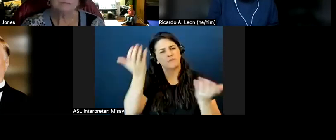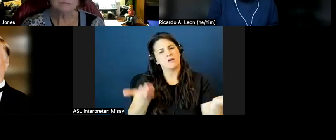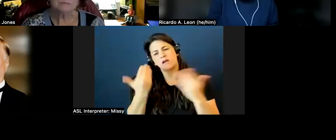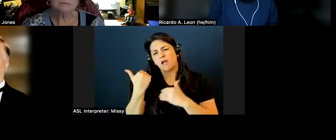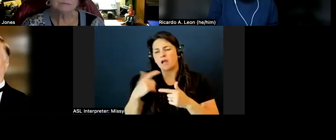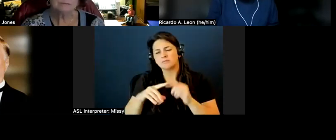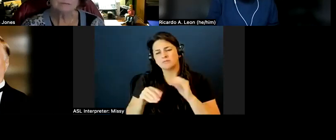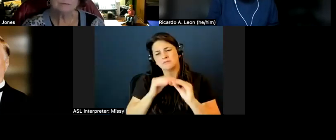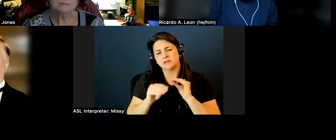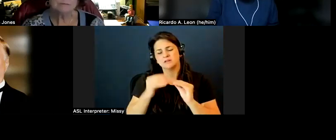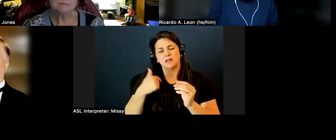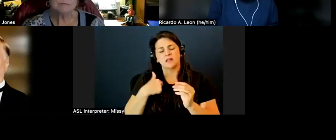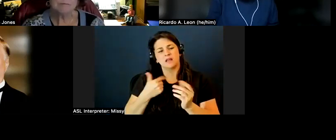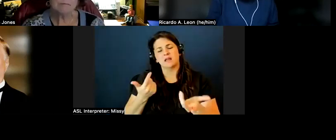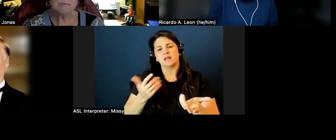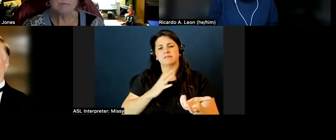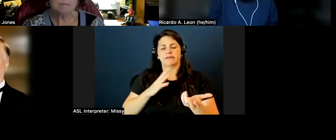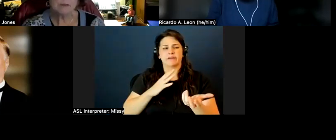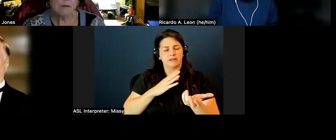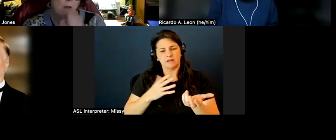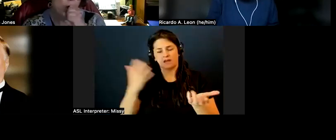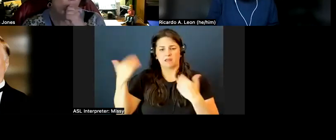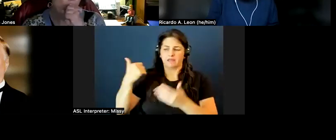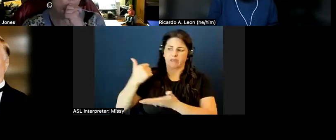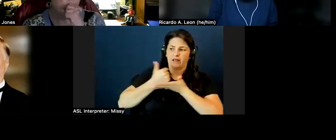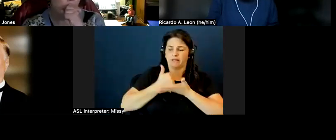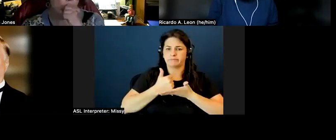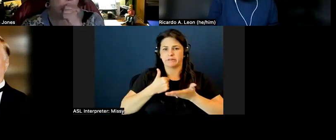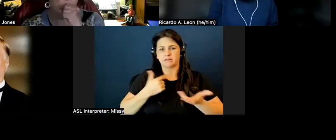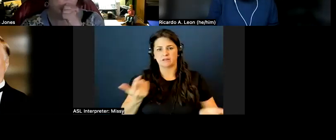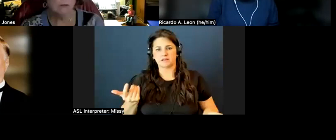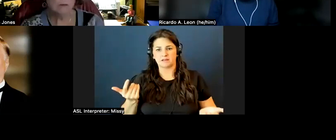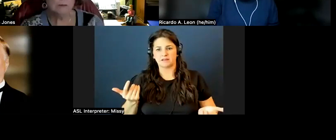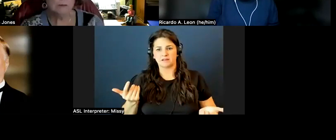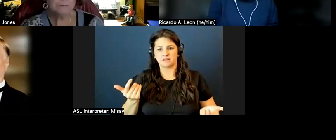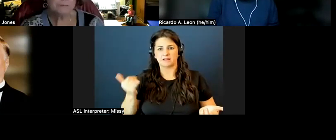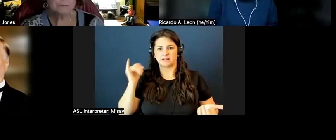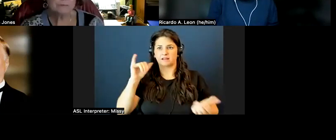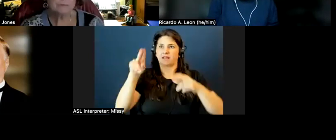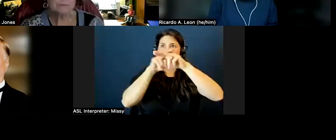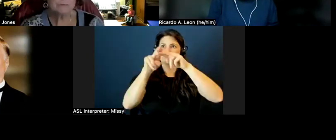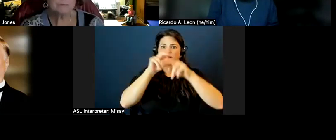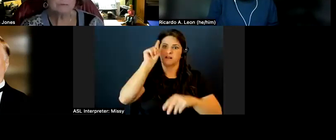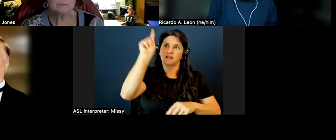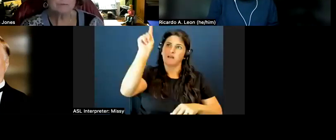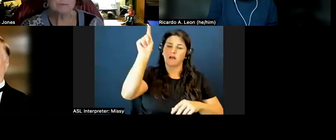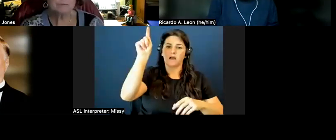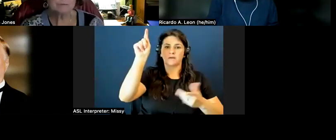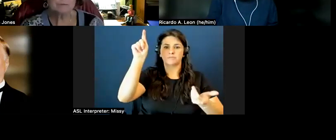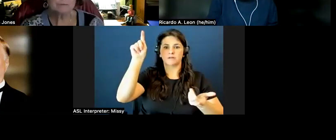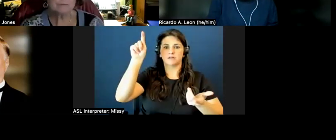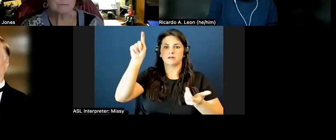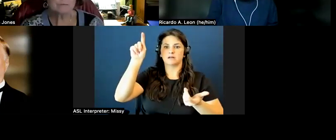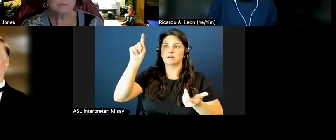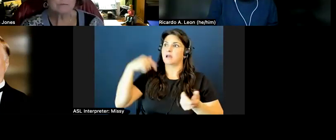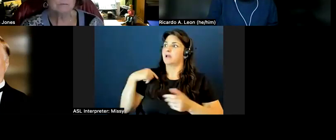come and take me off the top of that bus, stop, simply because